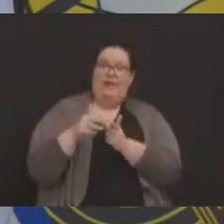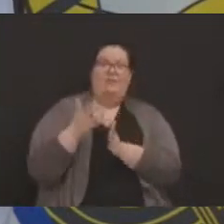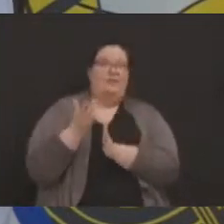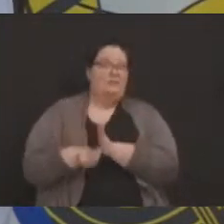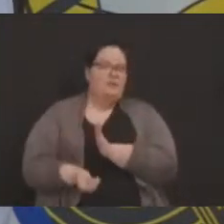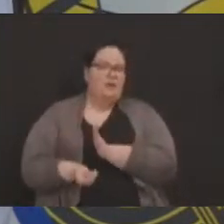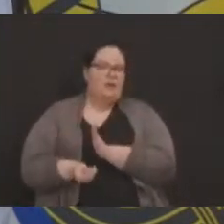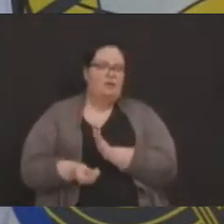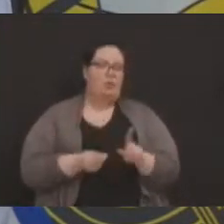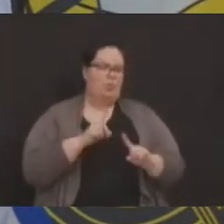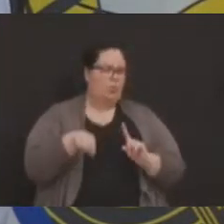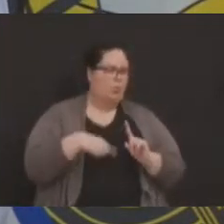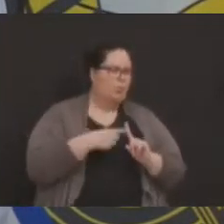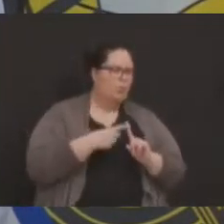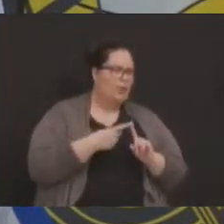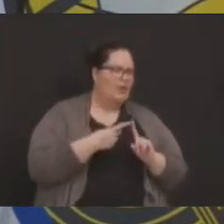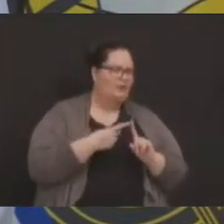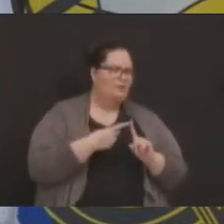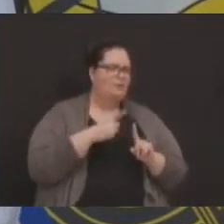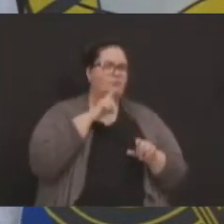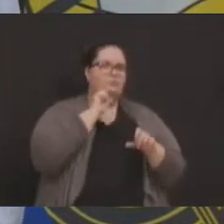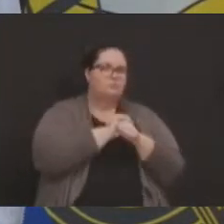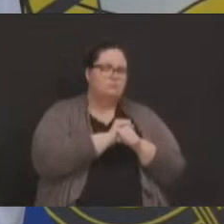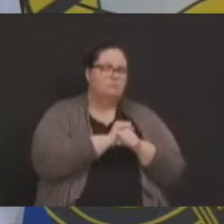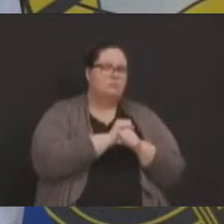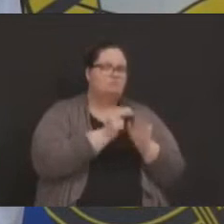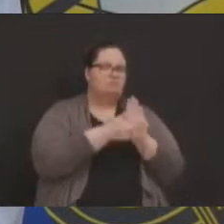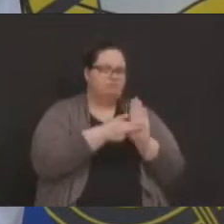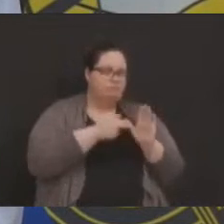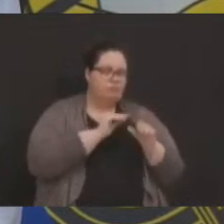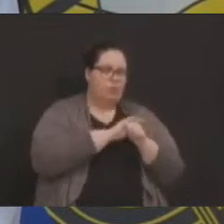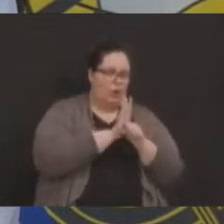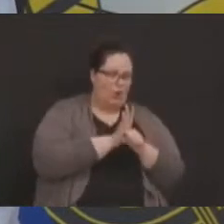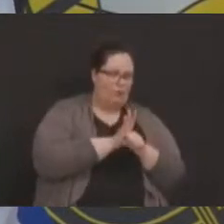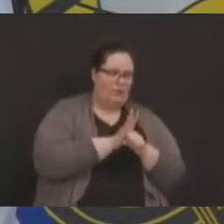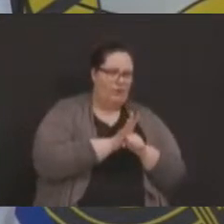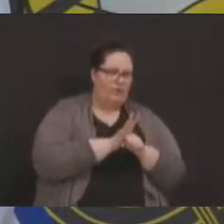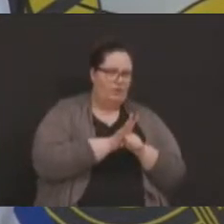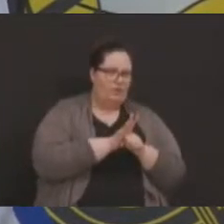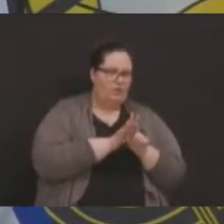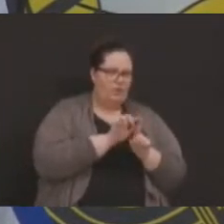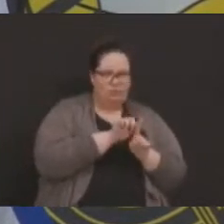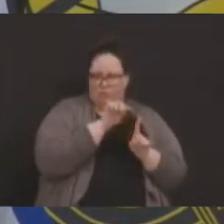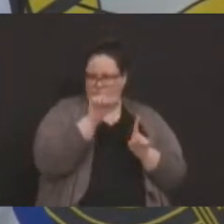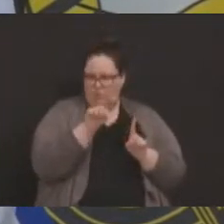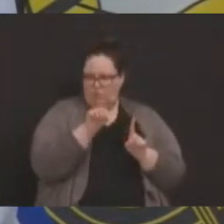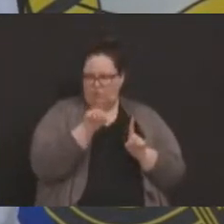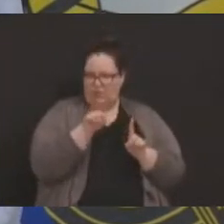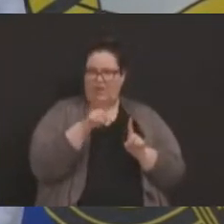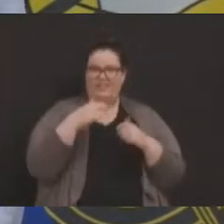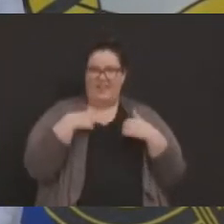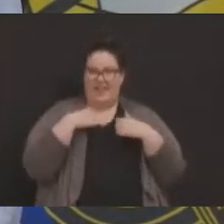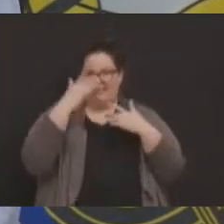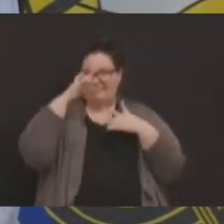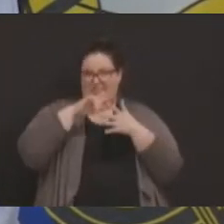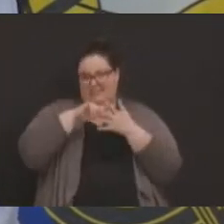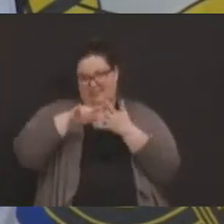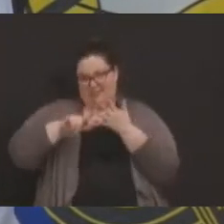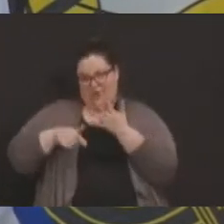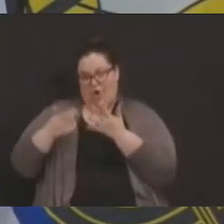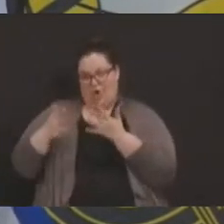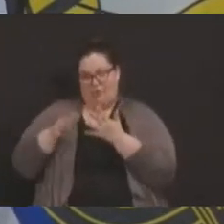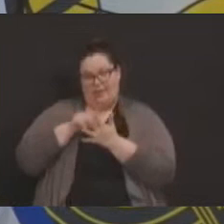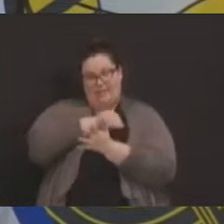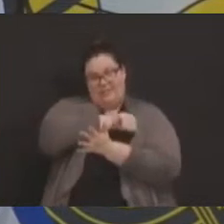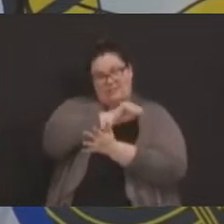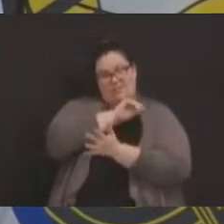underlying medical conditions that they had? I mean, there's a lot of complex discussions that have to take place. Again, it's a collaboration between the attending